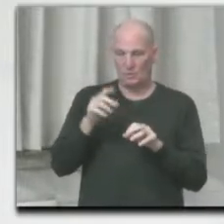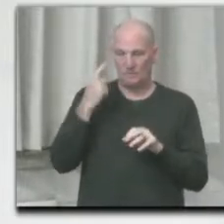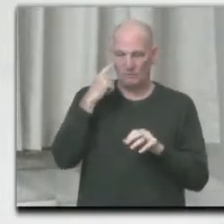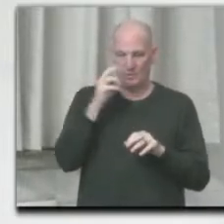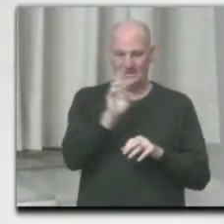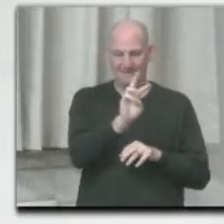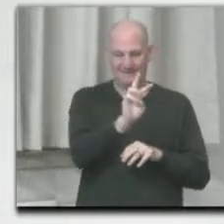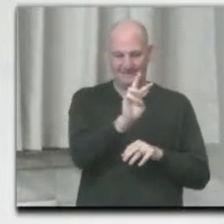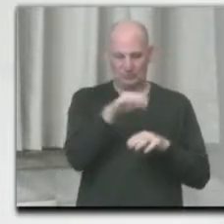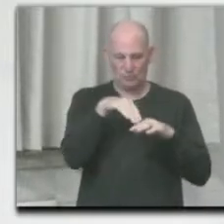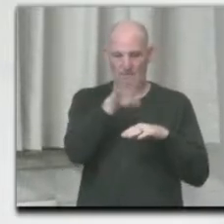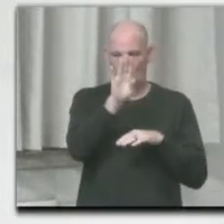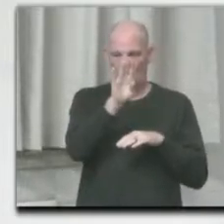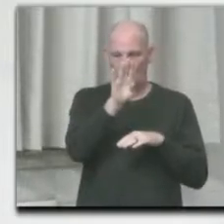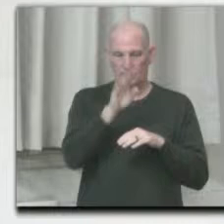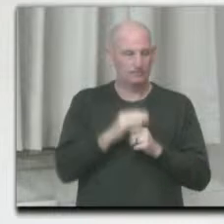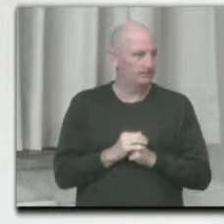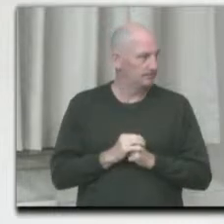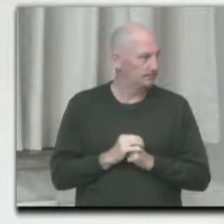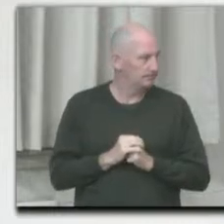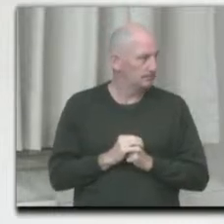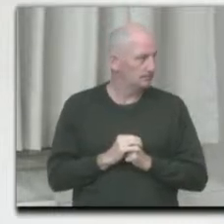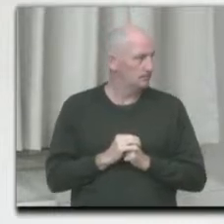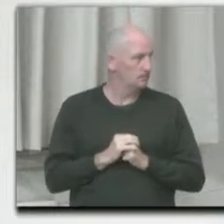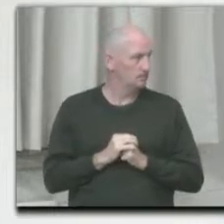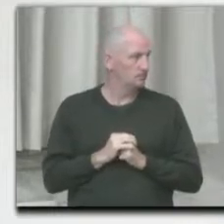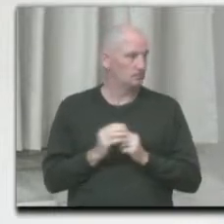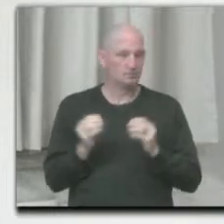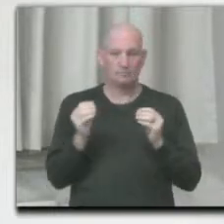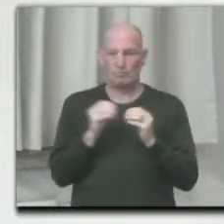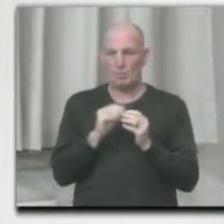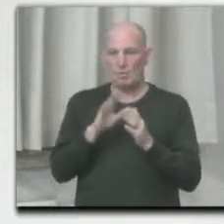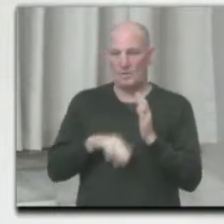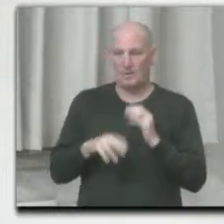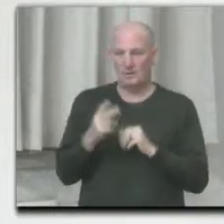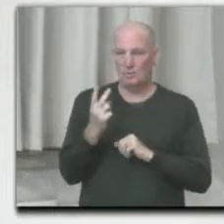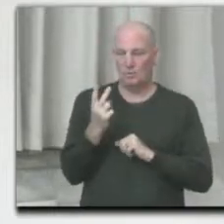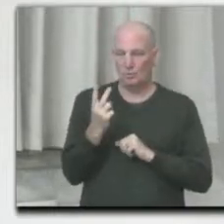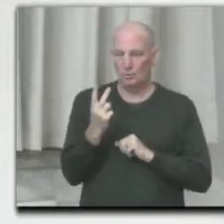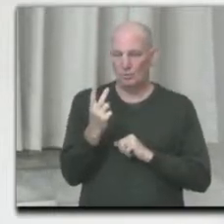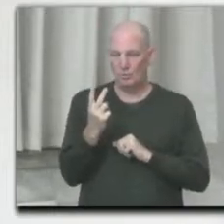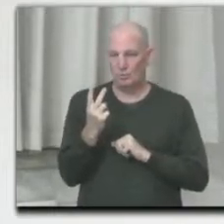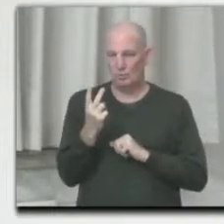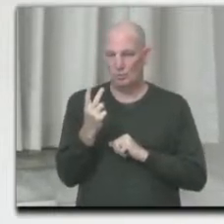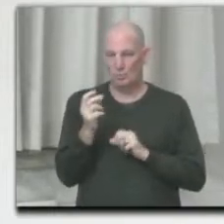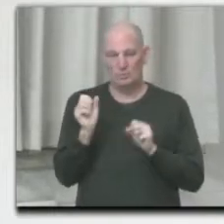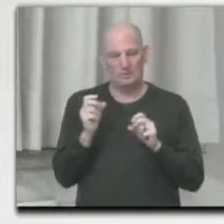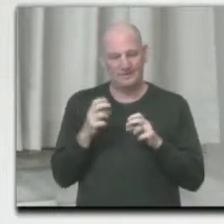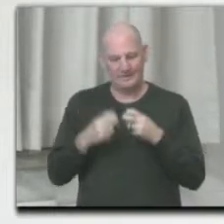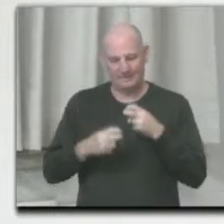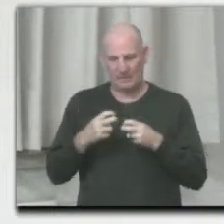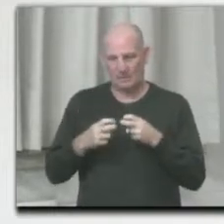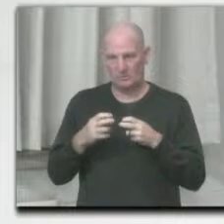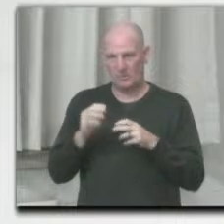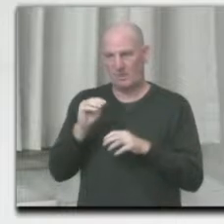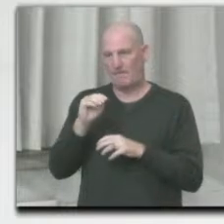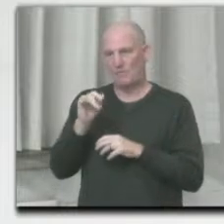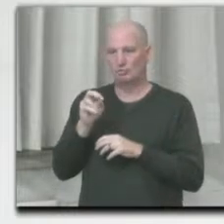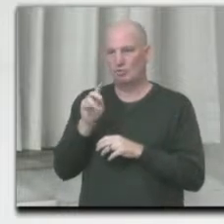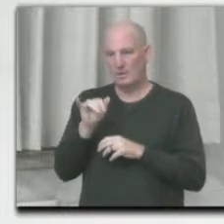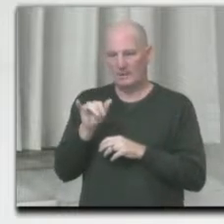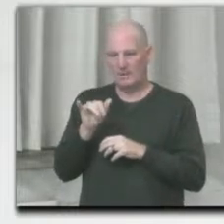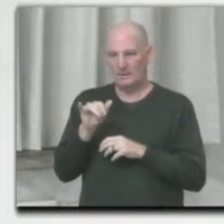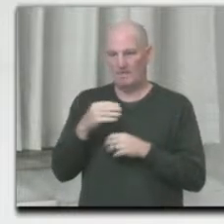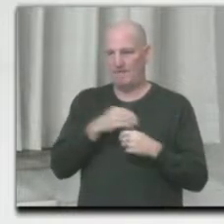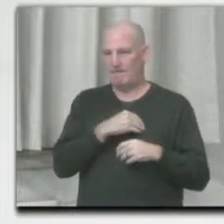is 6 or more, a majority of the board. With more than 2 candidates on a small board, it will be difficult to obtain a majority vote. A